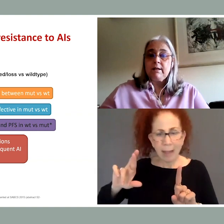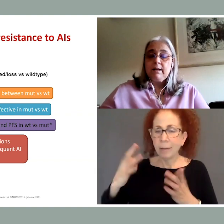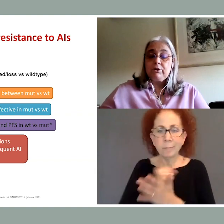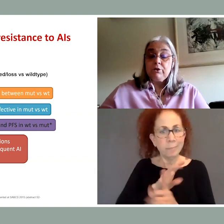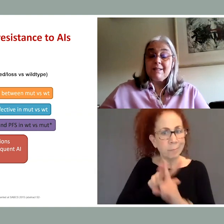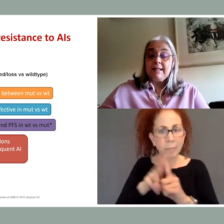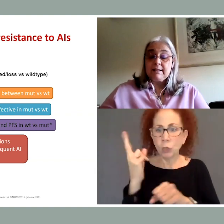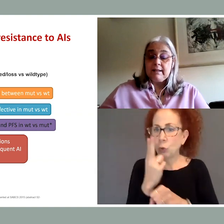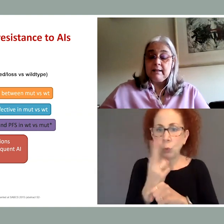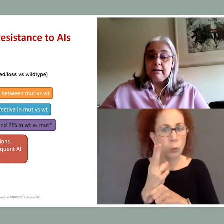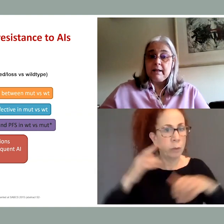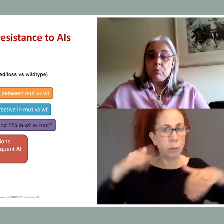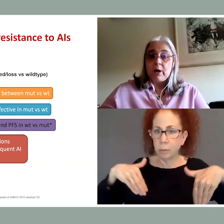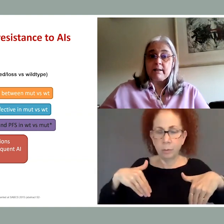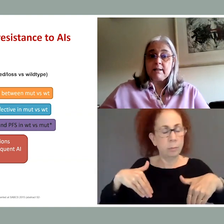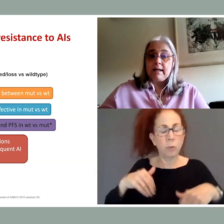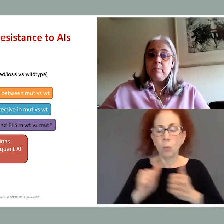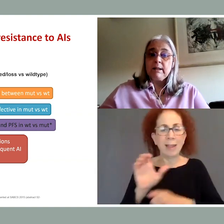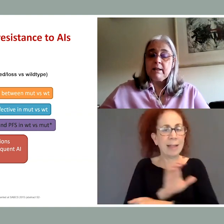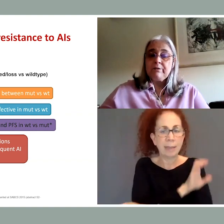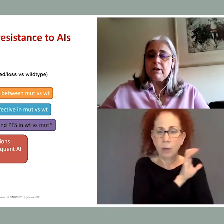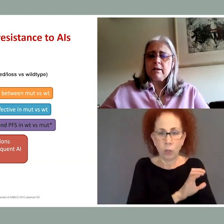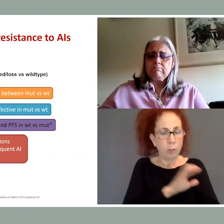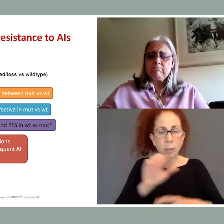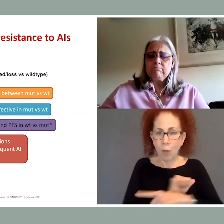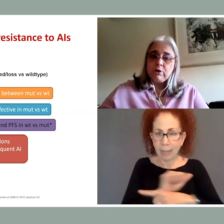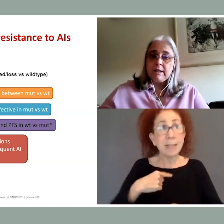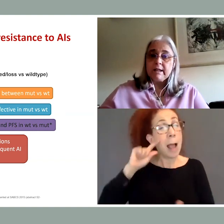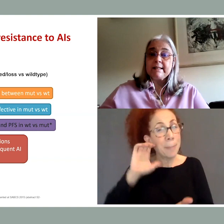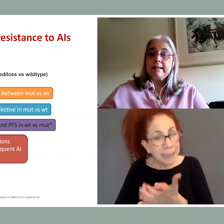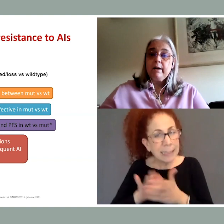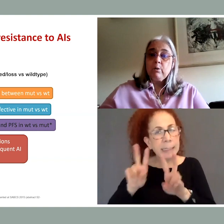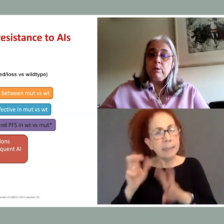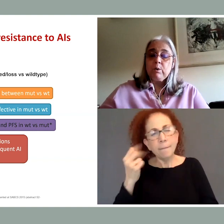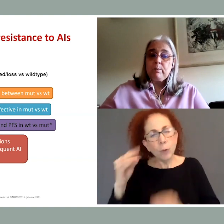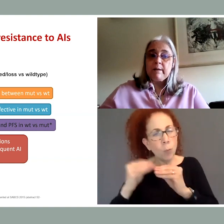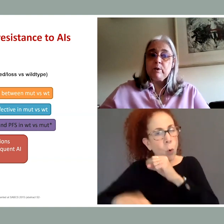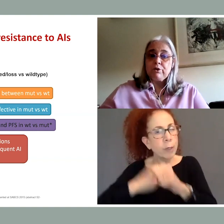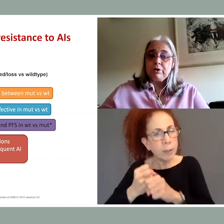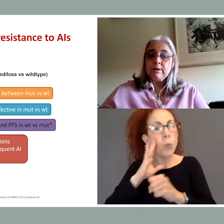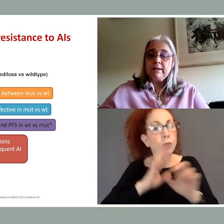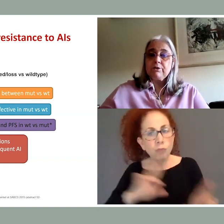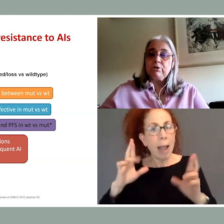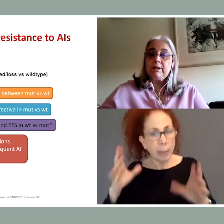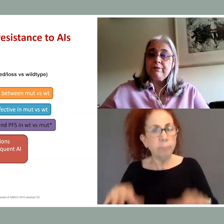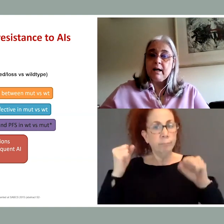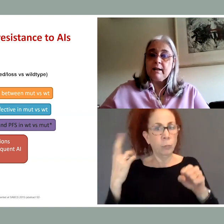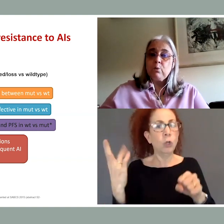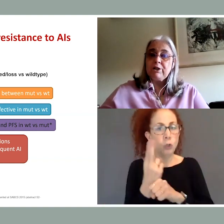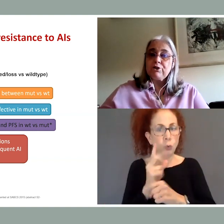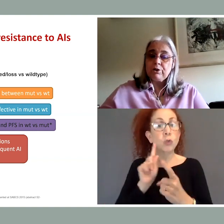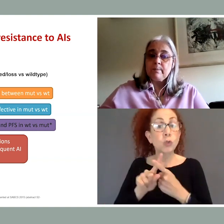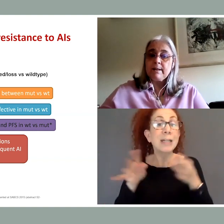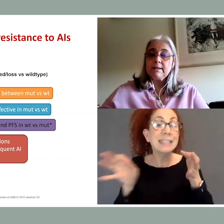use these in clinical practice. I believe in a few years, we will be able to use it to